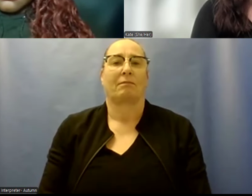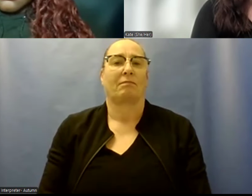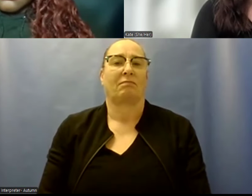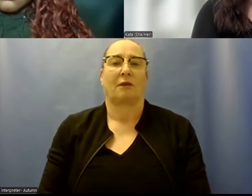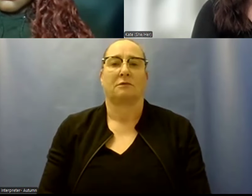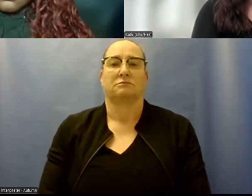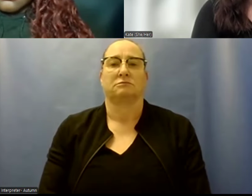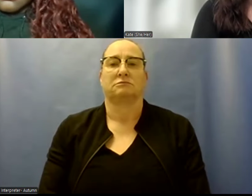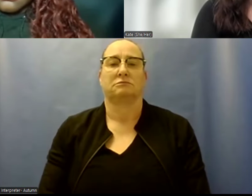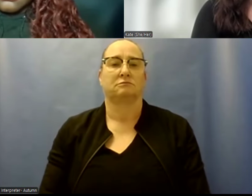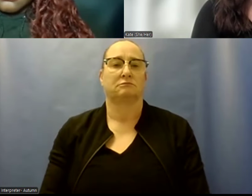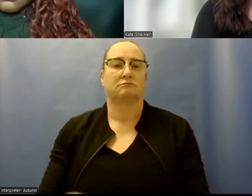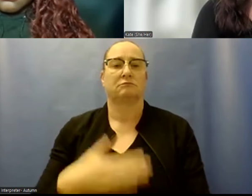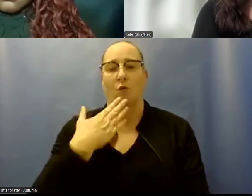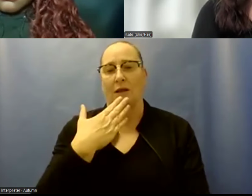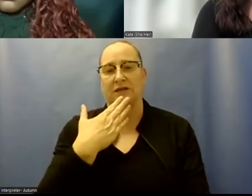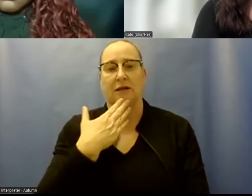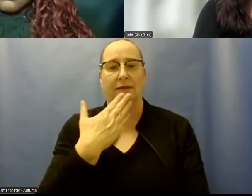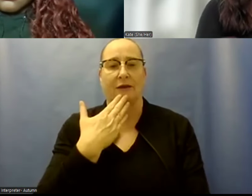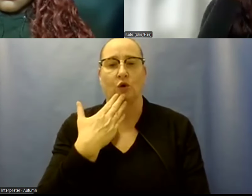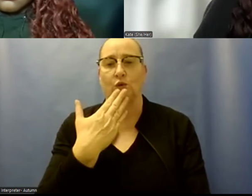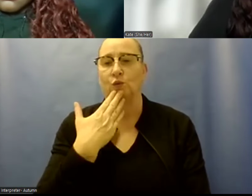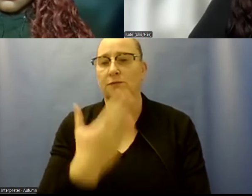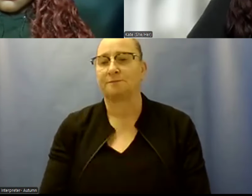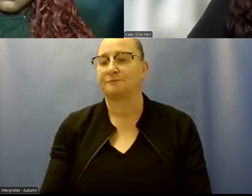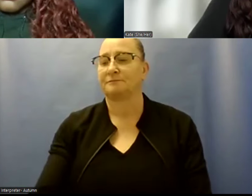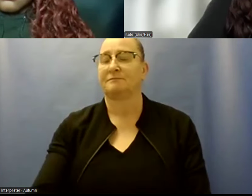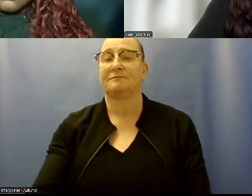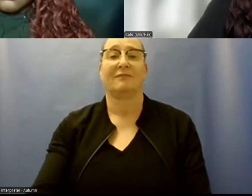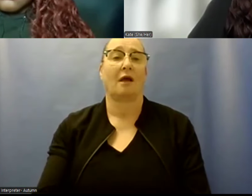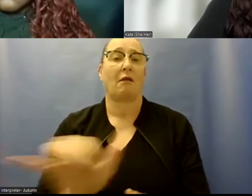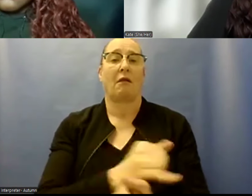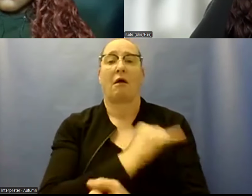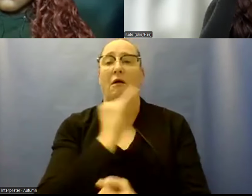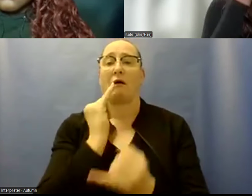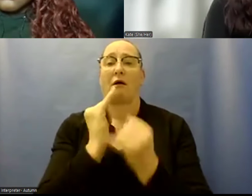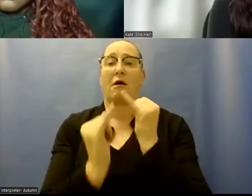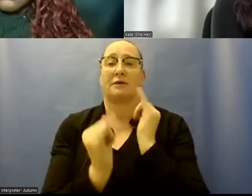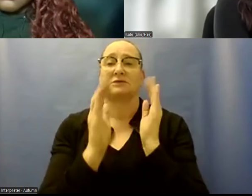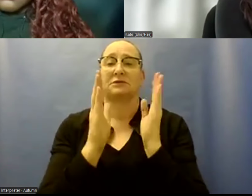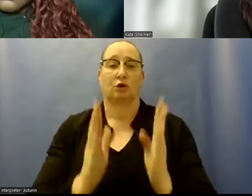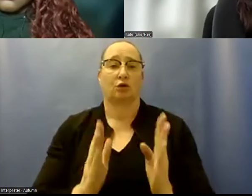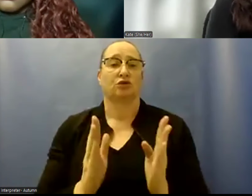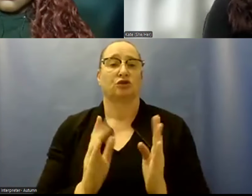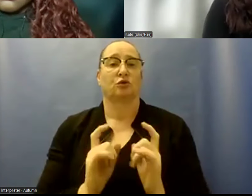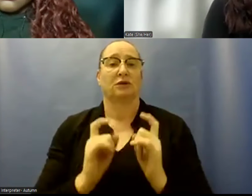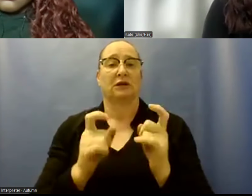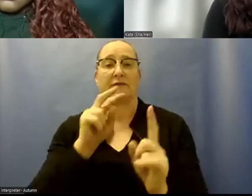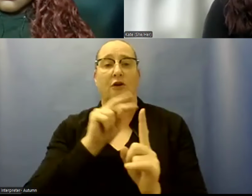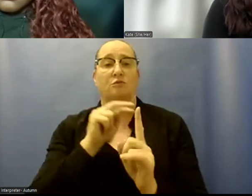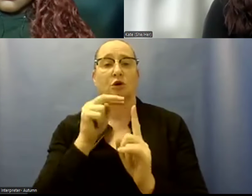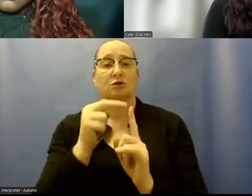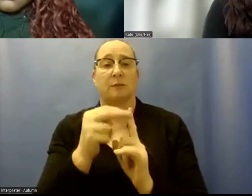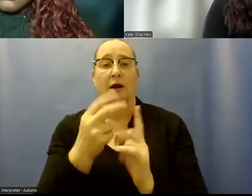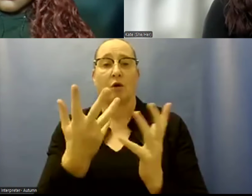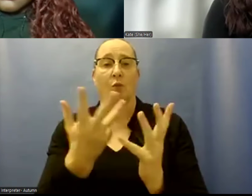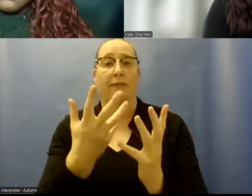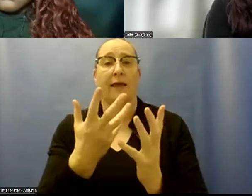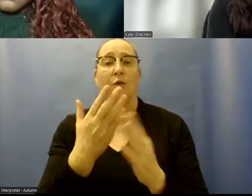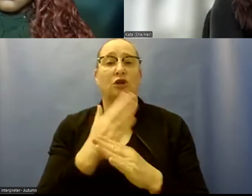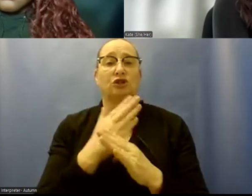Well said. Thank you. And the last person to give their perspective on what they would share with